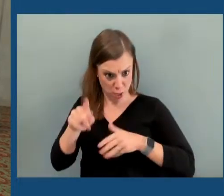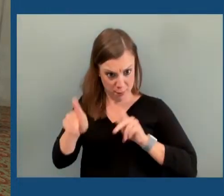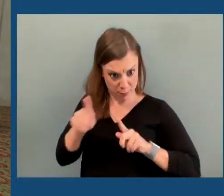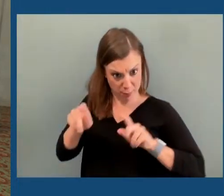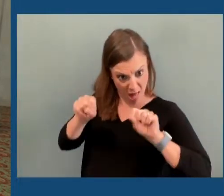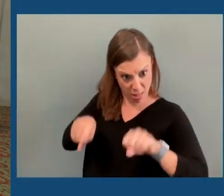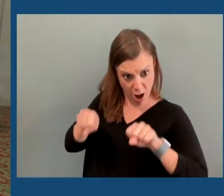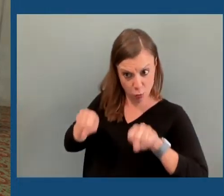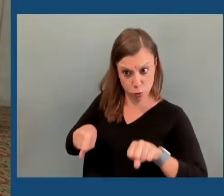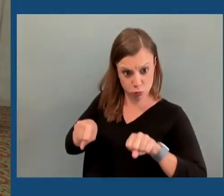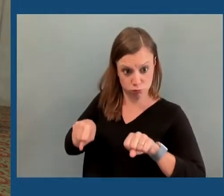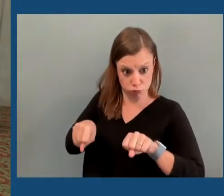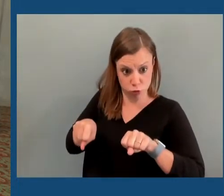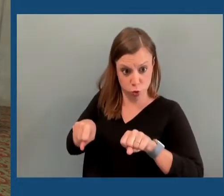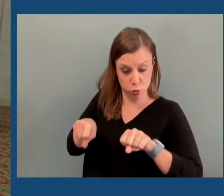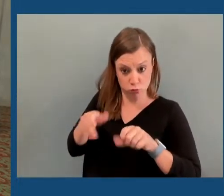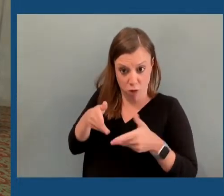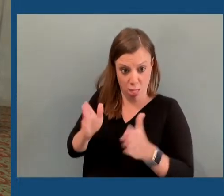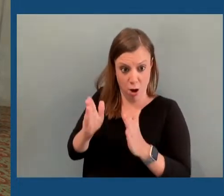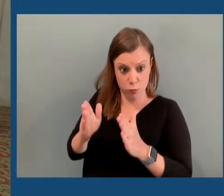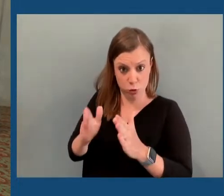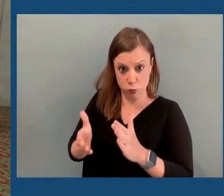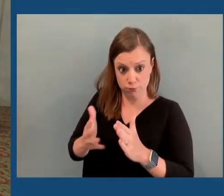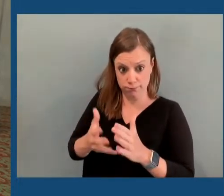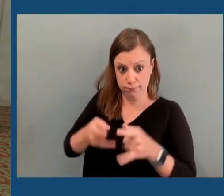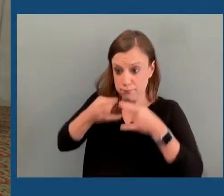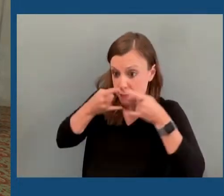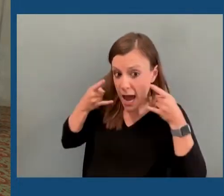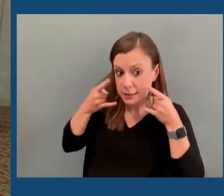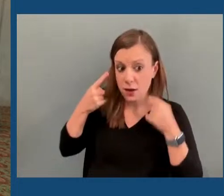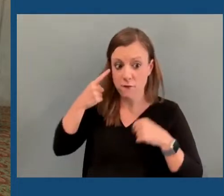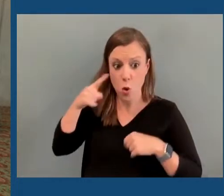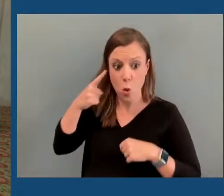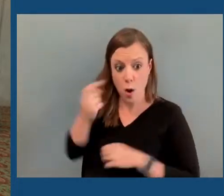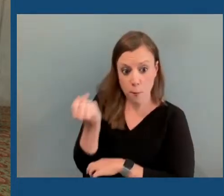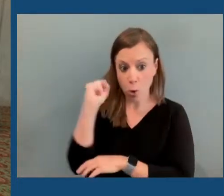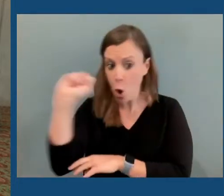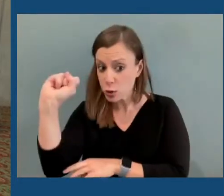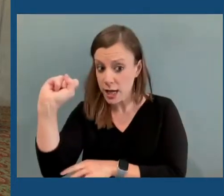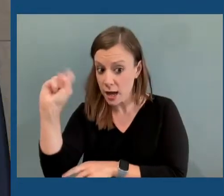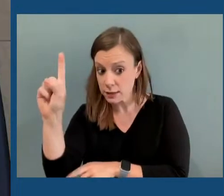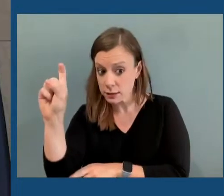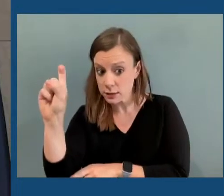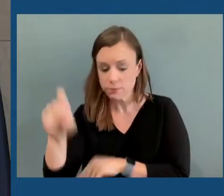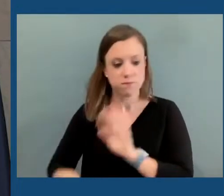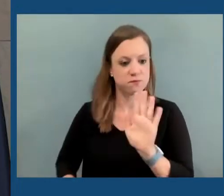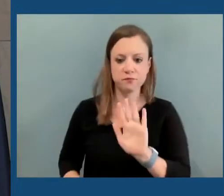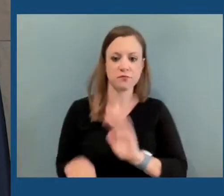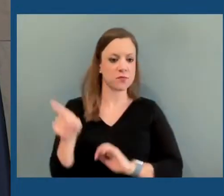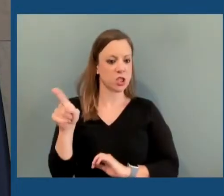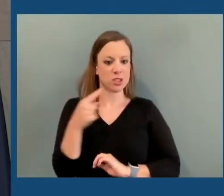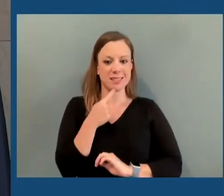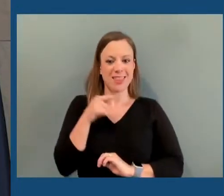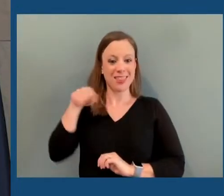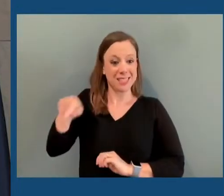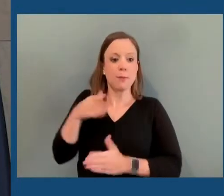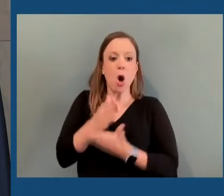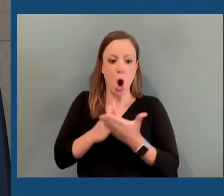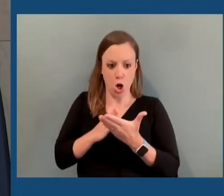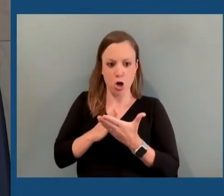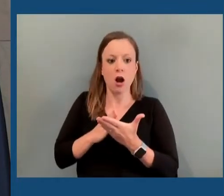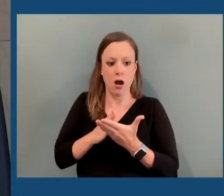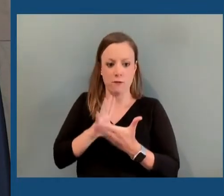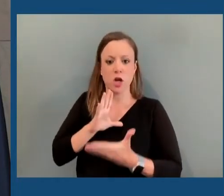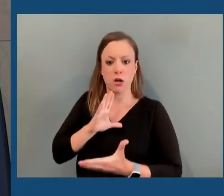to protest, and whether there's any kind of overlap between those two things. No, I would say that this is part of the conversation. I said it's a very complicated